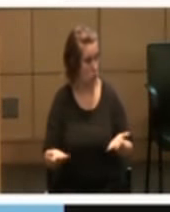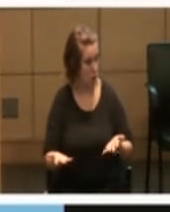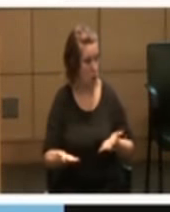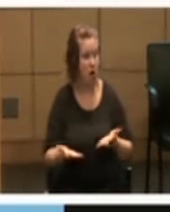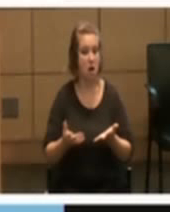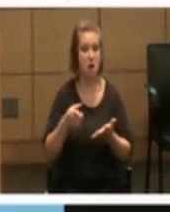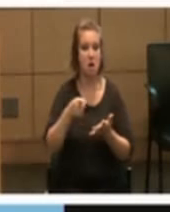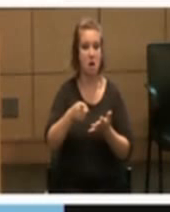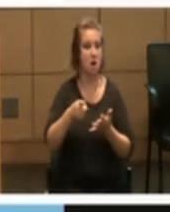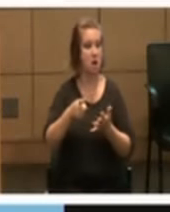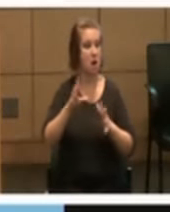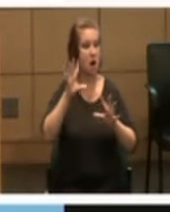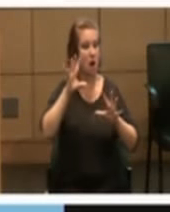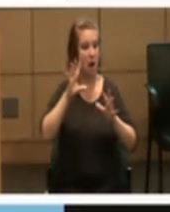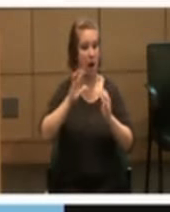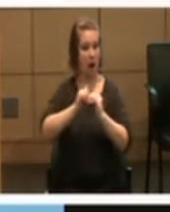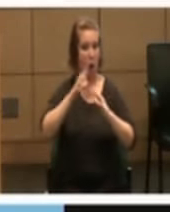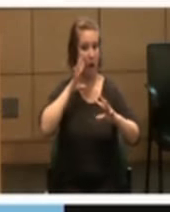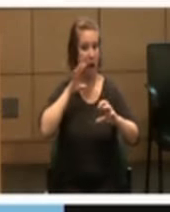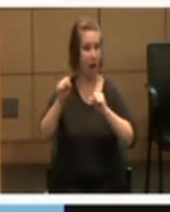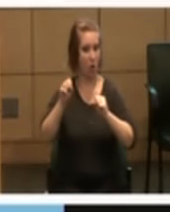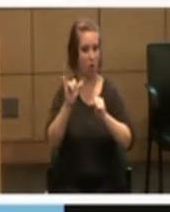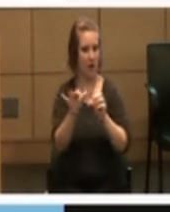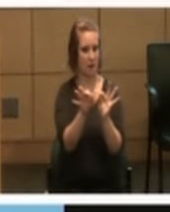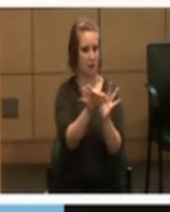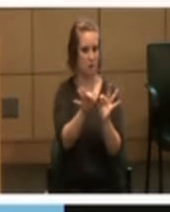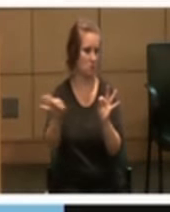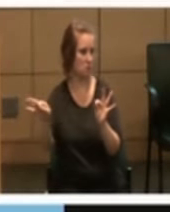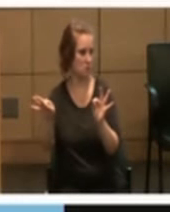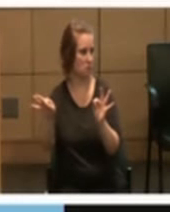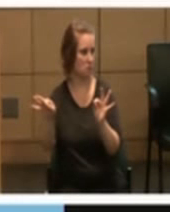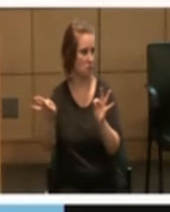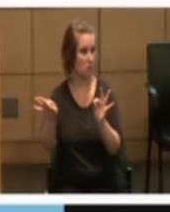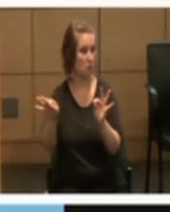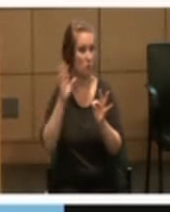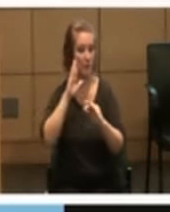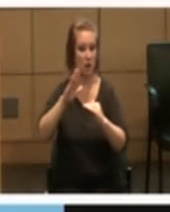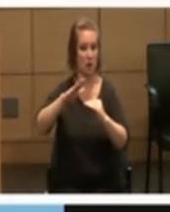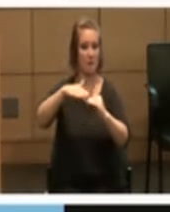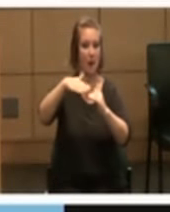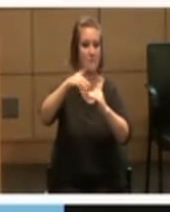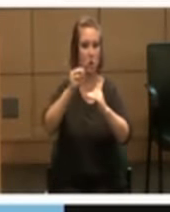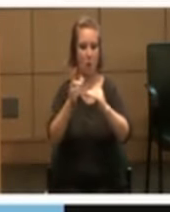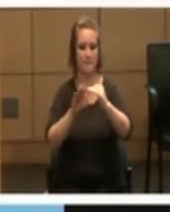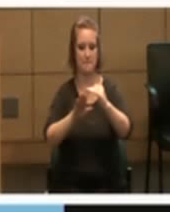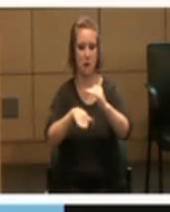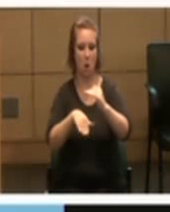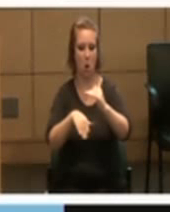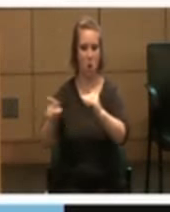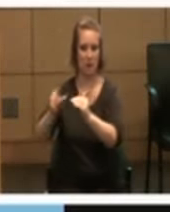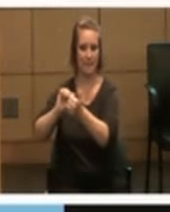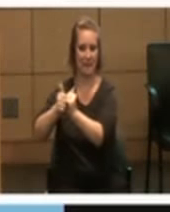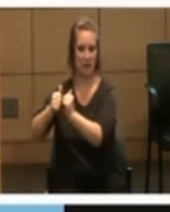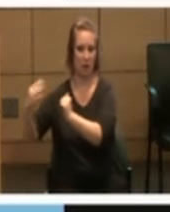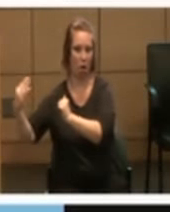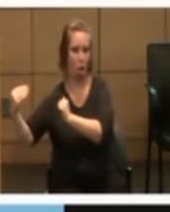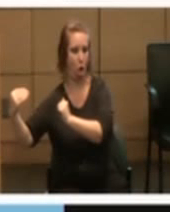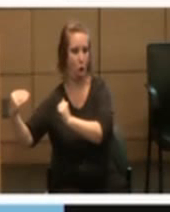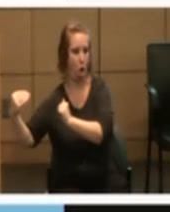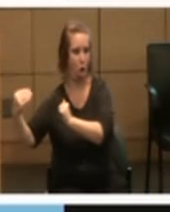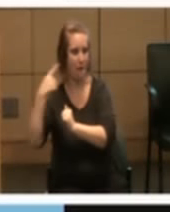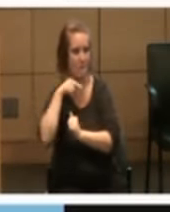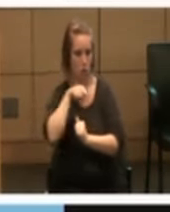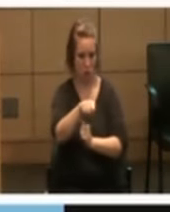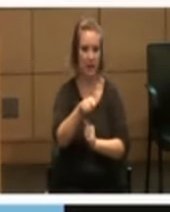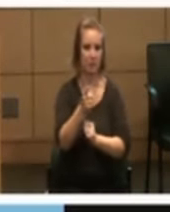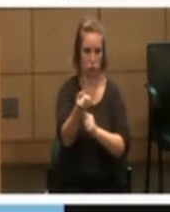loud the target speech, so that sentence, is above or below the competing masker in order for the child to get